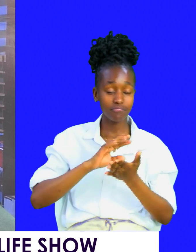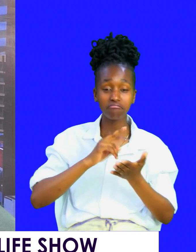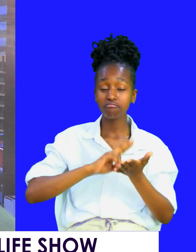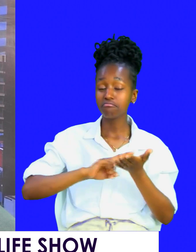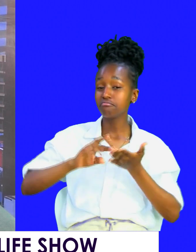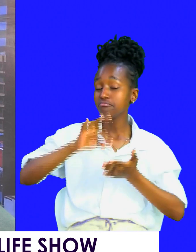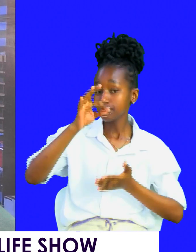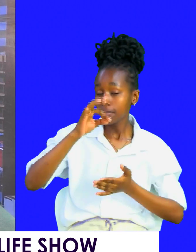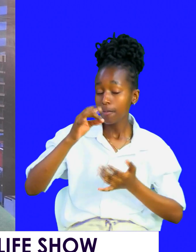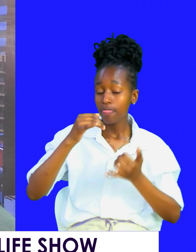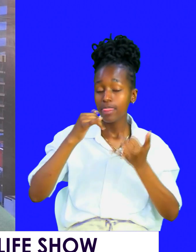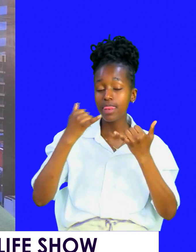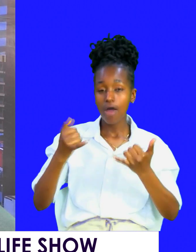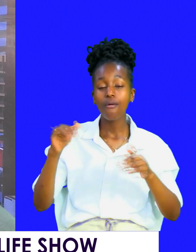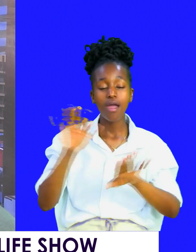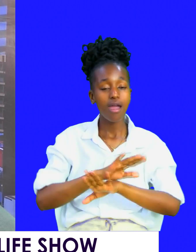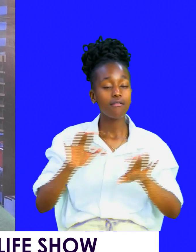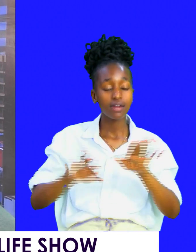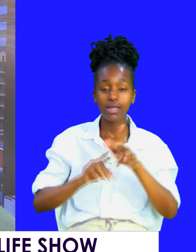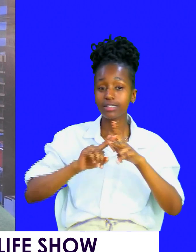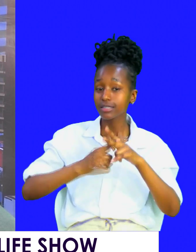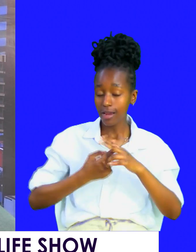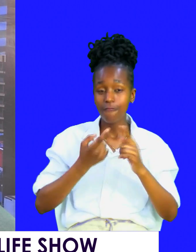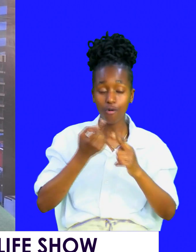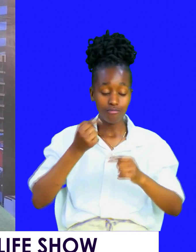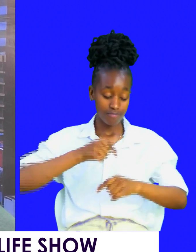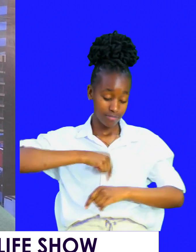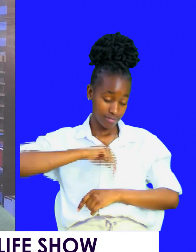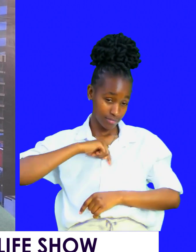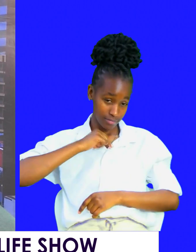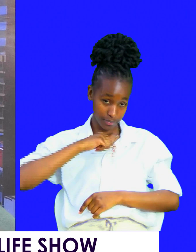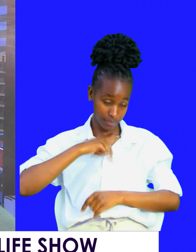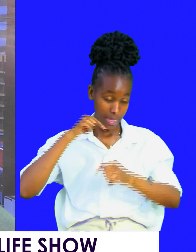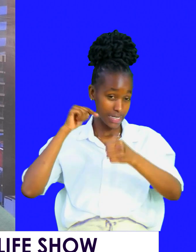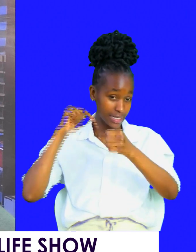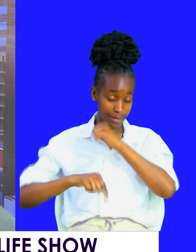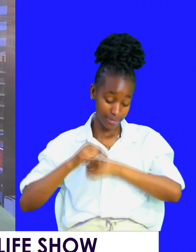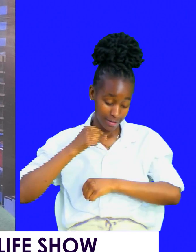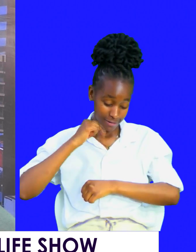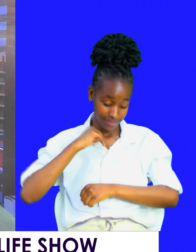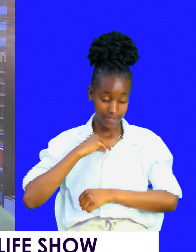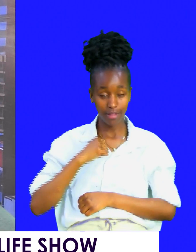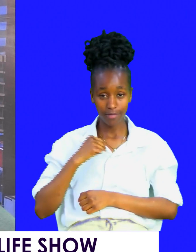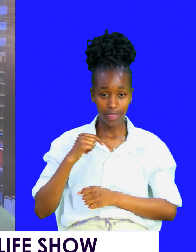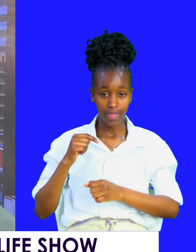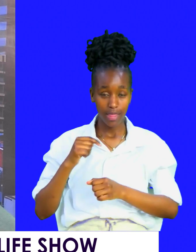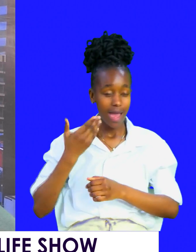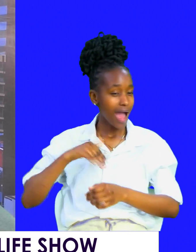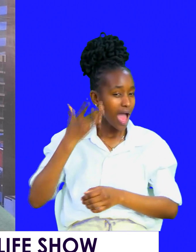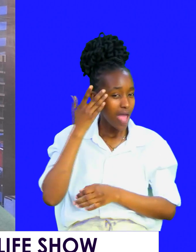of you that is so deep that I don't even know whether I can reach it. But